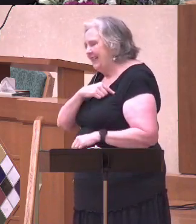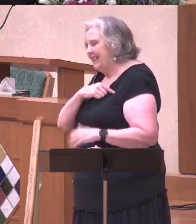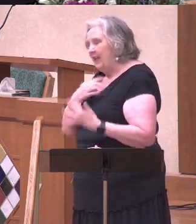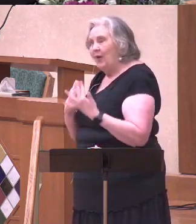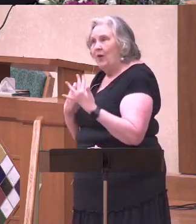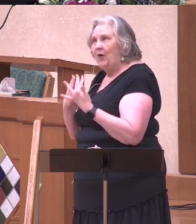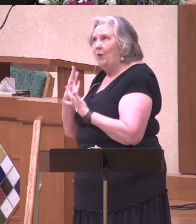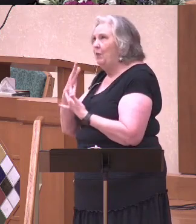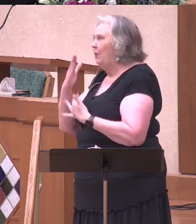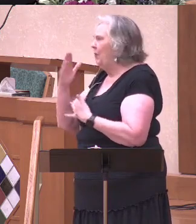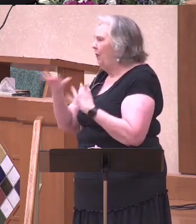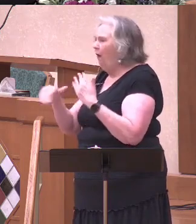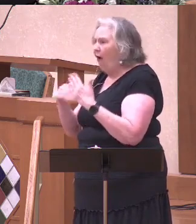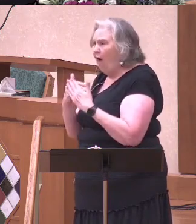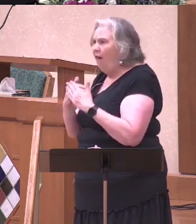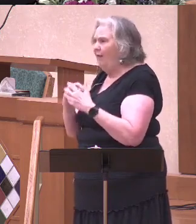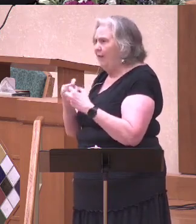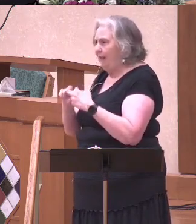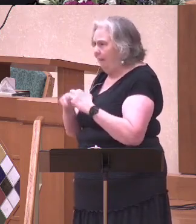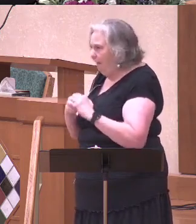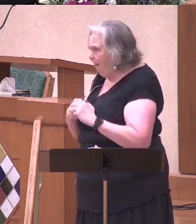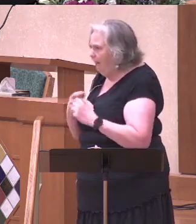through all the hurdles of life.